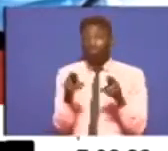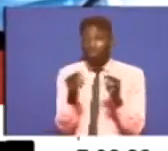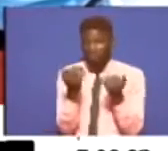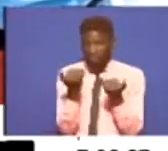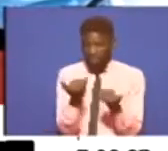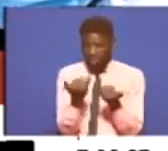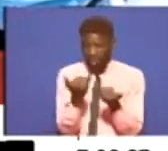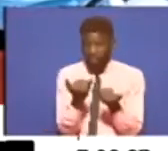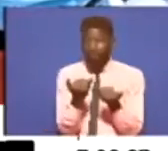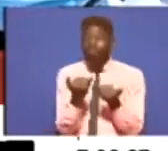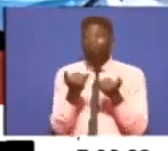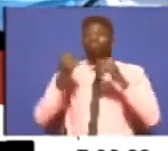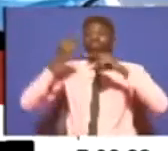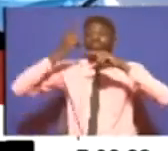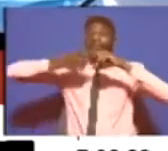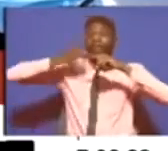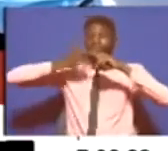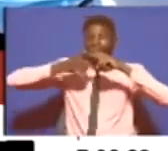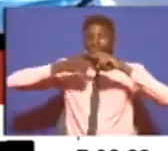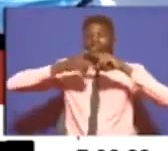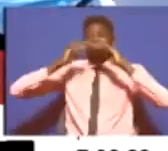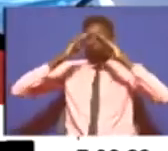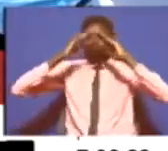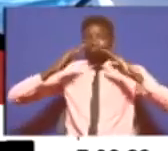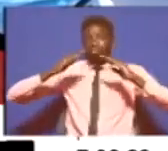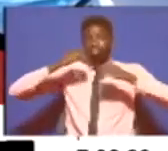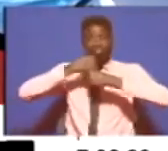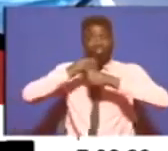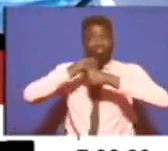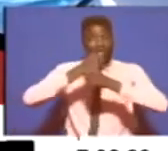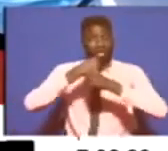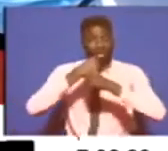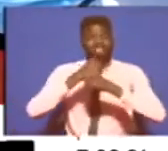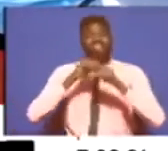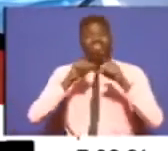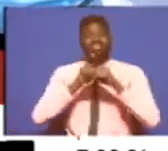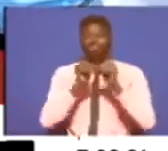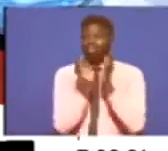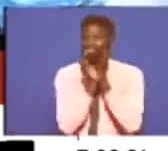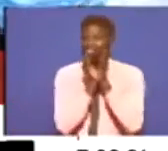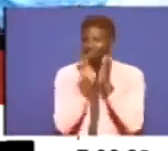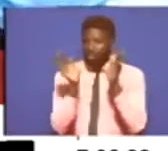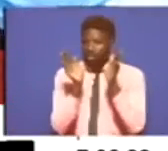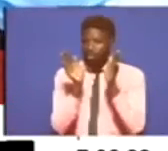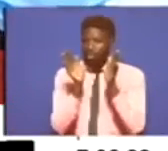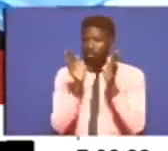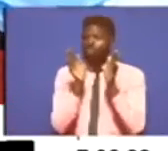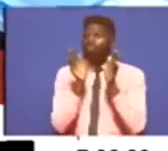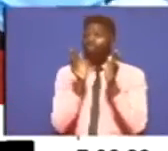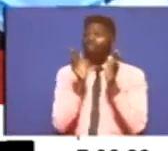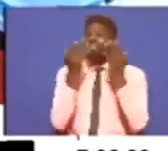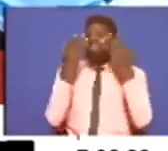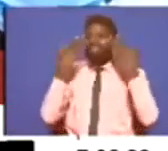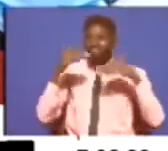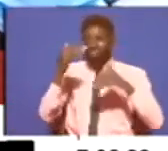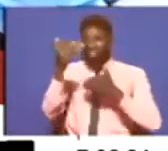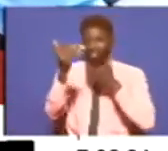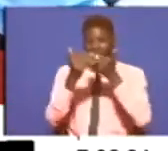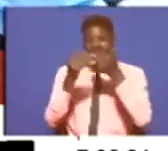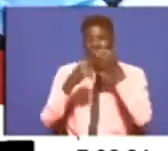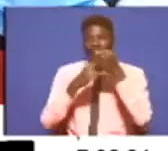roofing level and the overall percentage completion rate is approaching 70%. Whether you are a public works